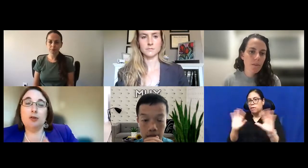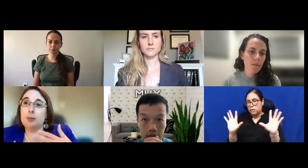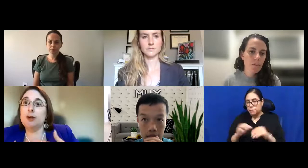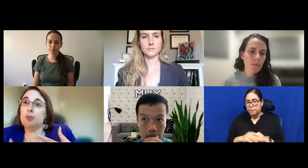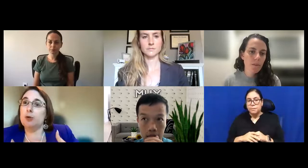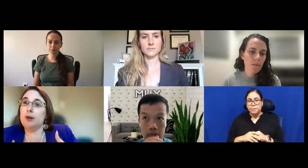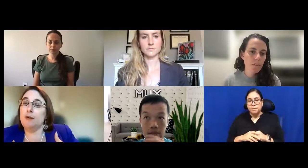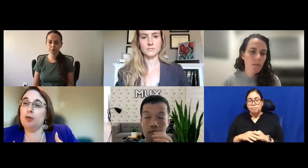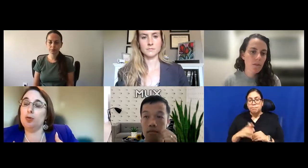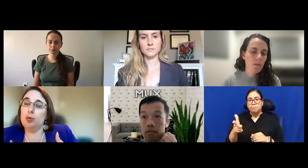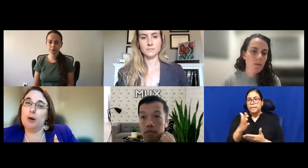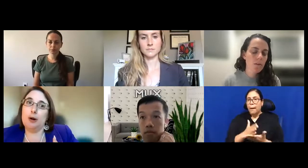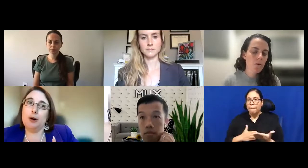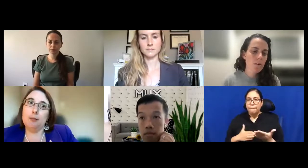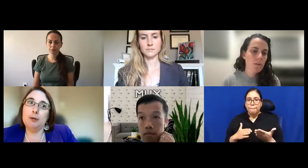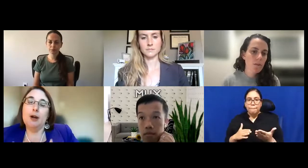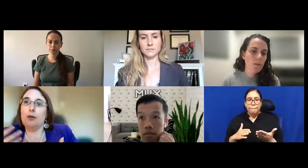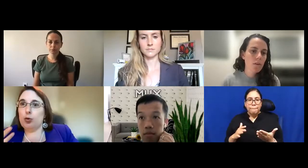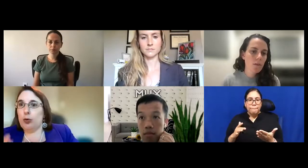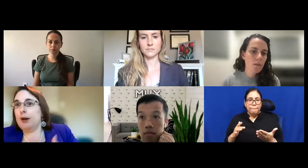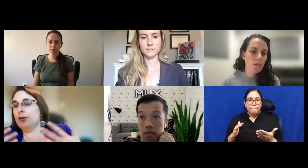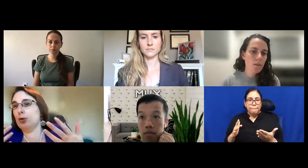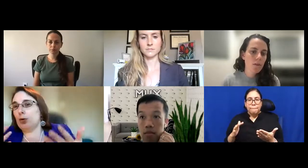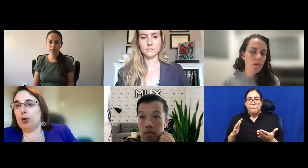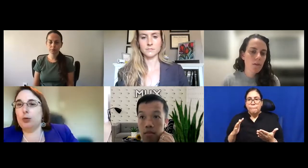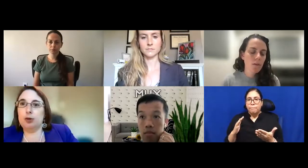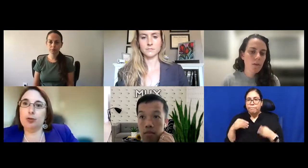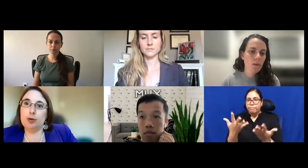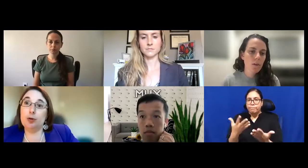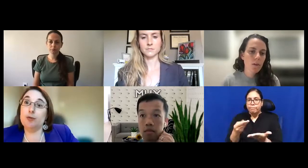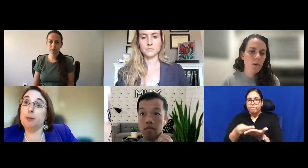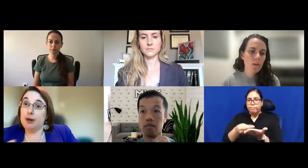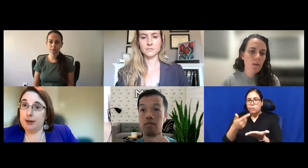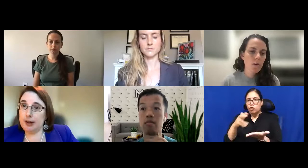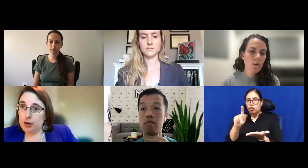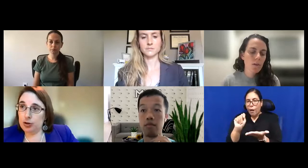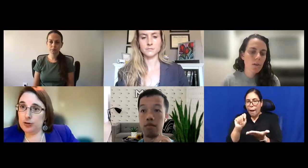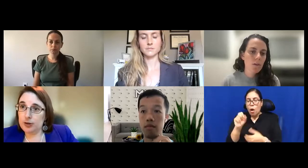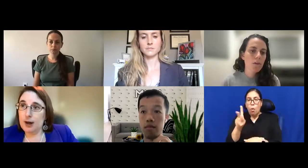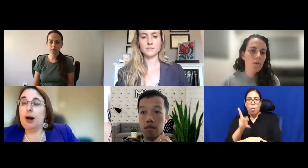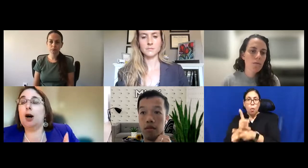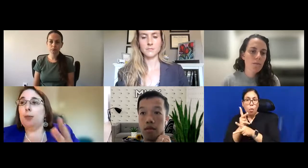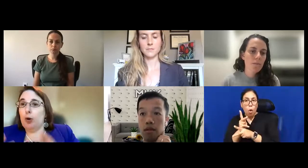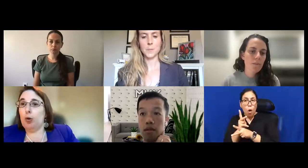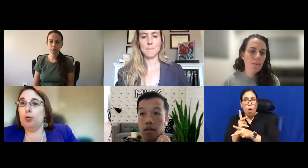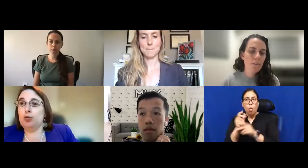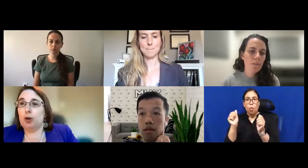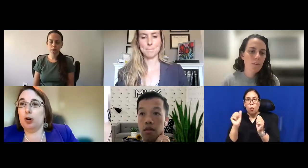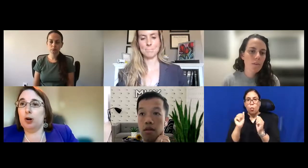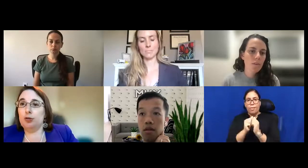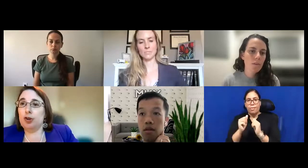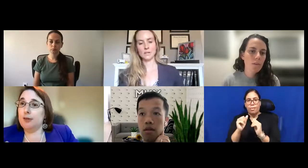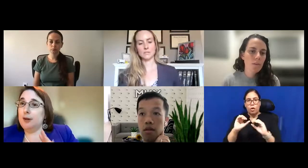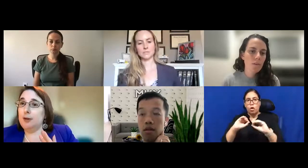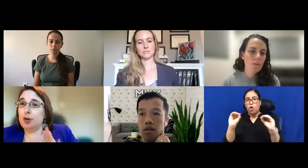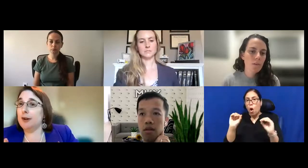there's some states will either do either grants or low interest loans for modifications. Those